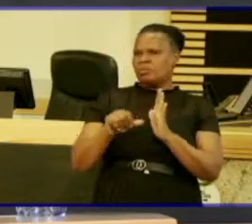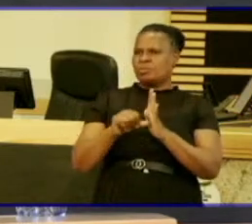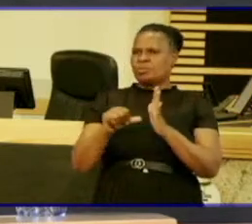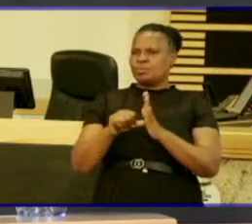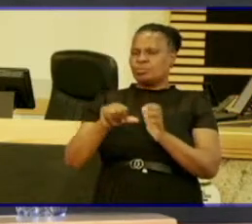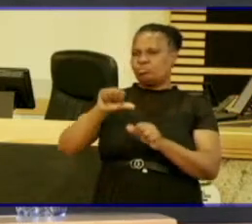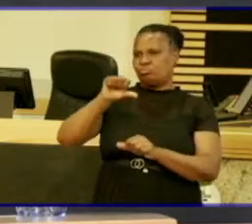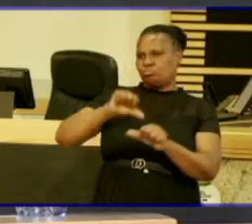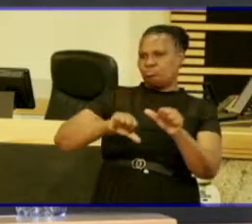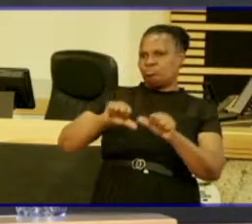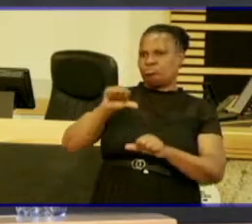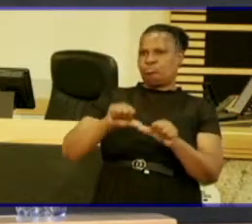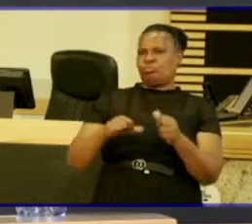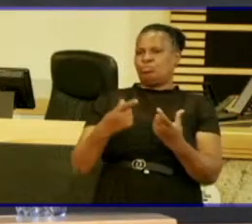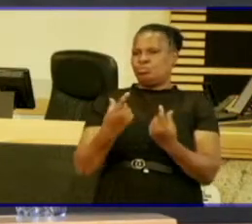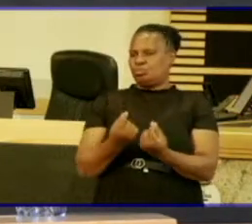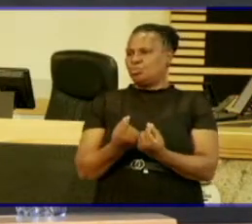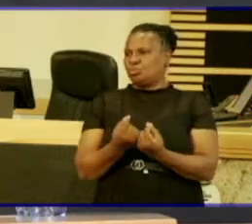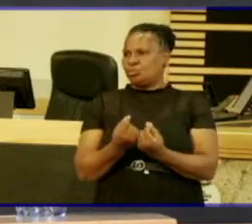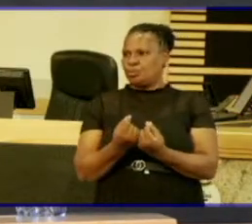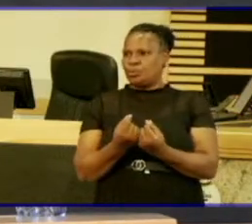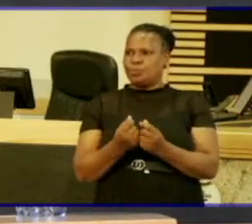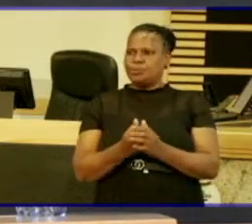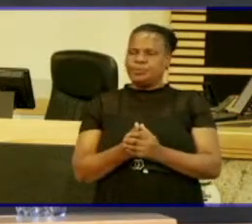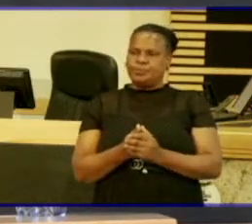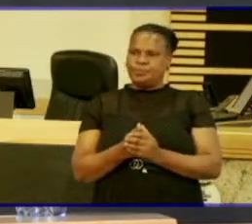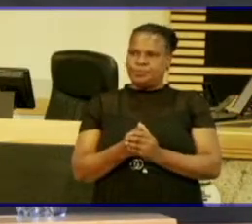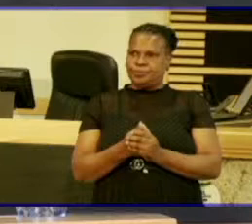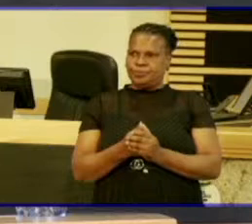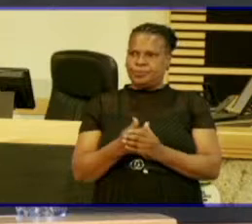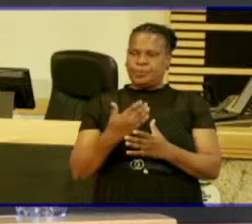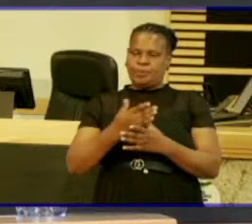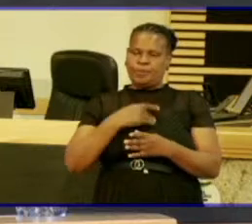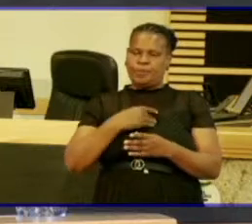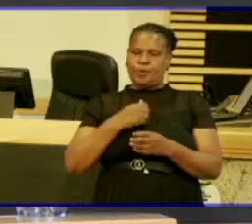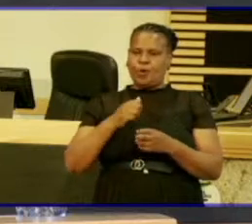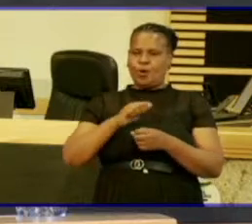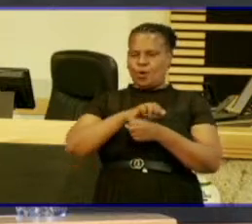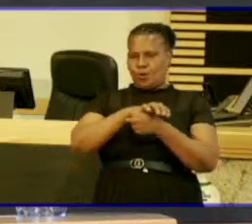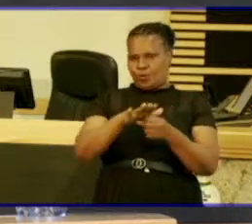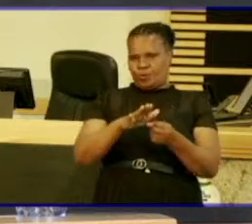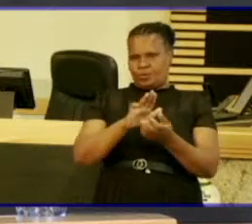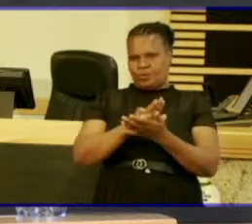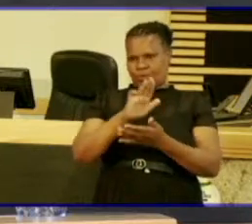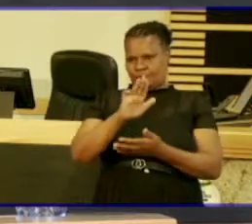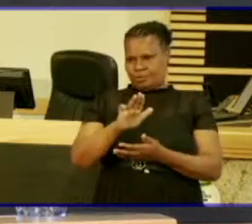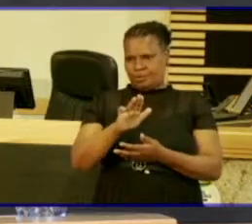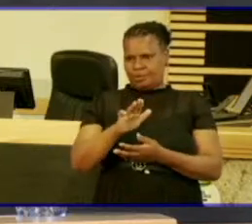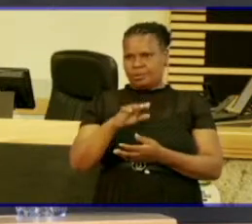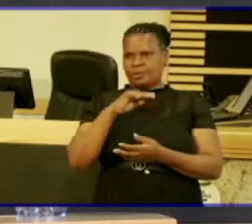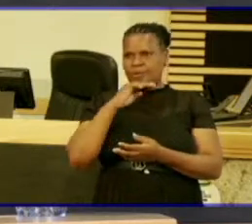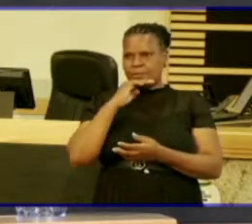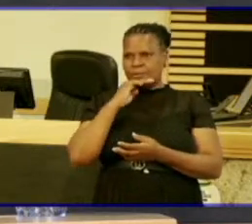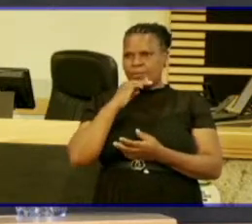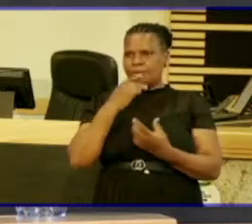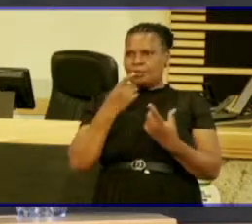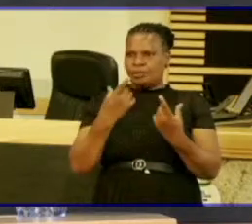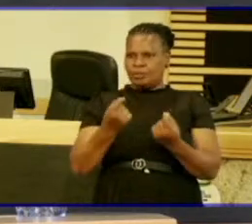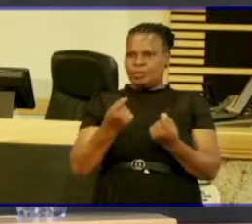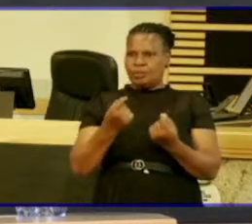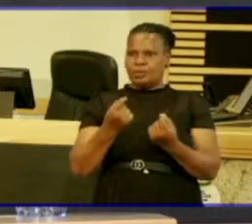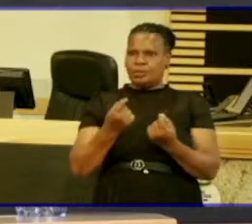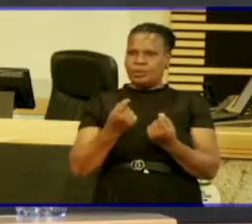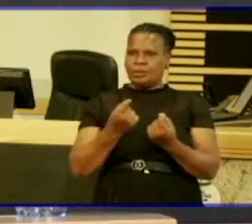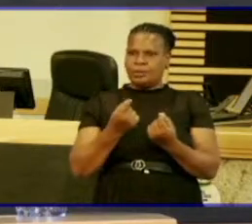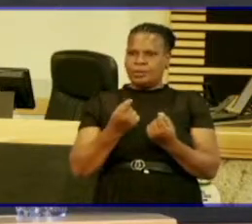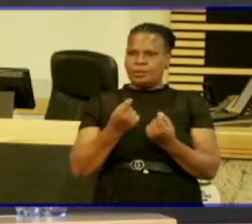social compacting and integration. Before COVID-19, the issue of DDM was largely hypothetical at best,